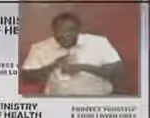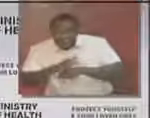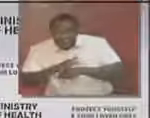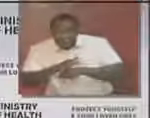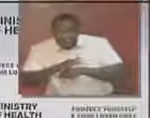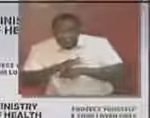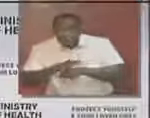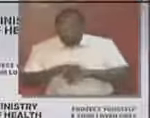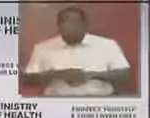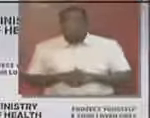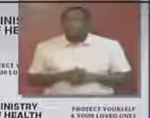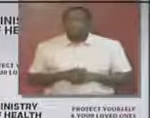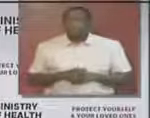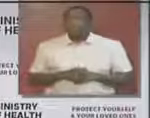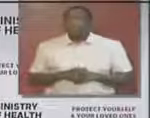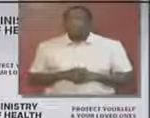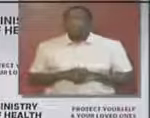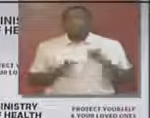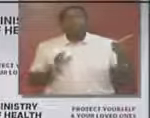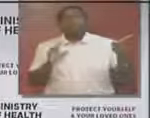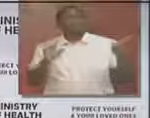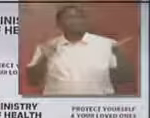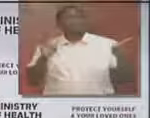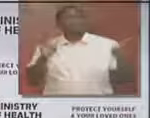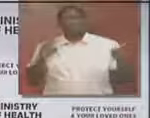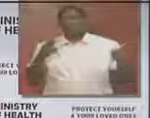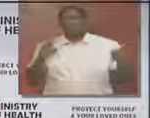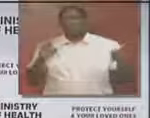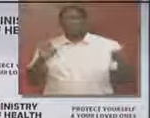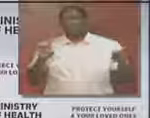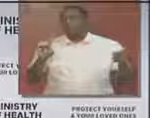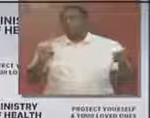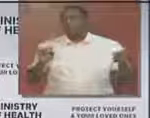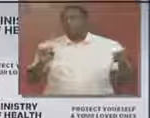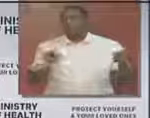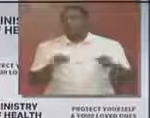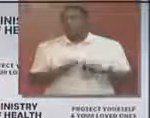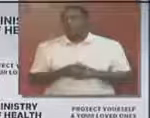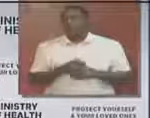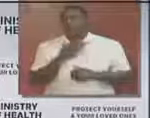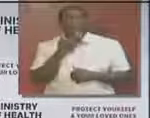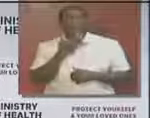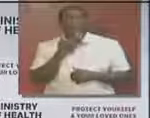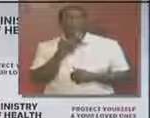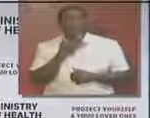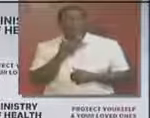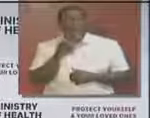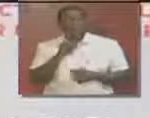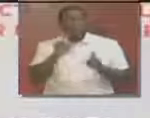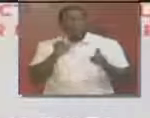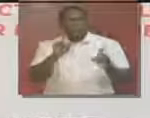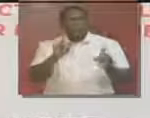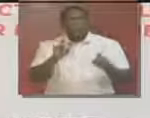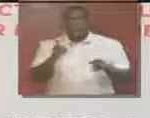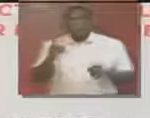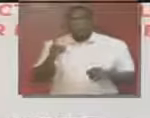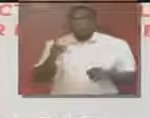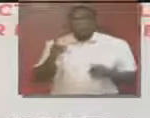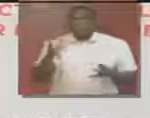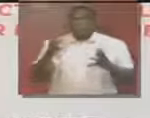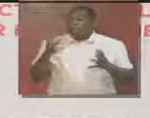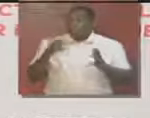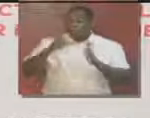these questions. Okay, thank you for the questions. One of the things that I'd like to do actually is just to read out that